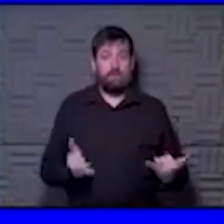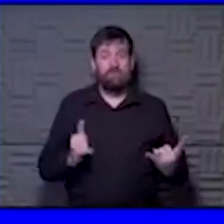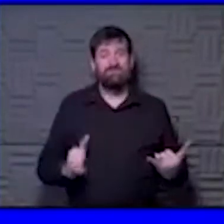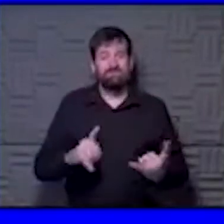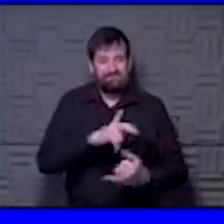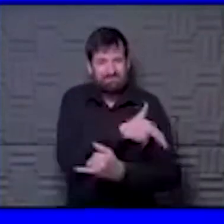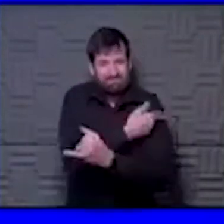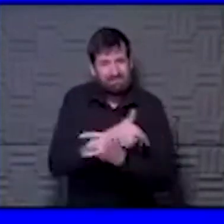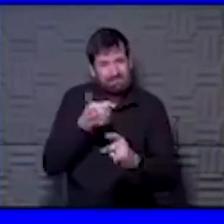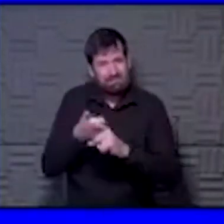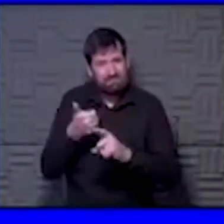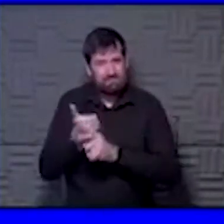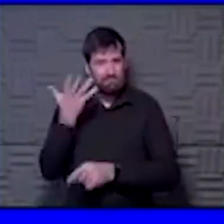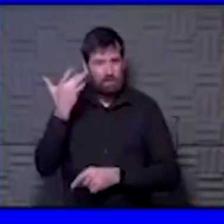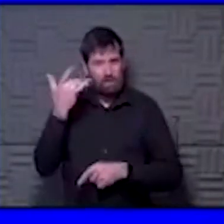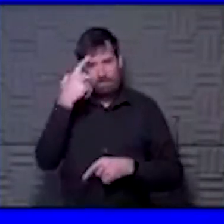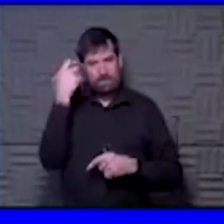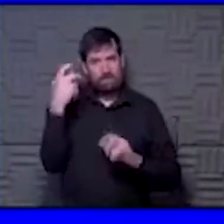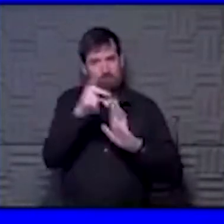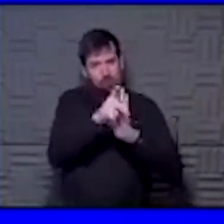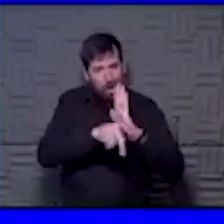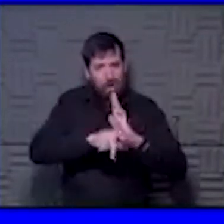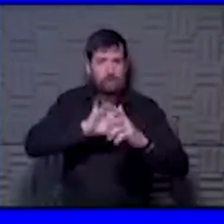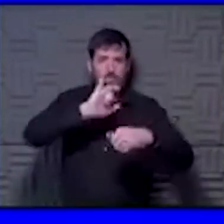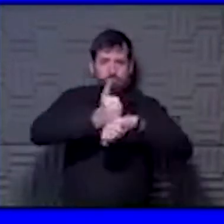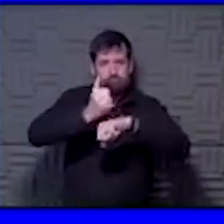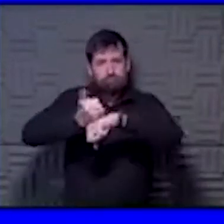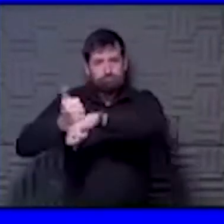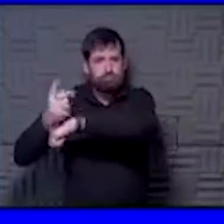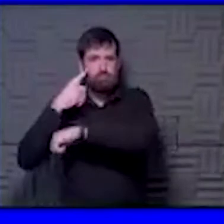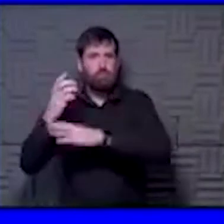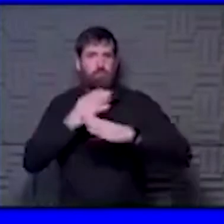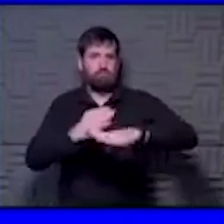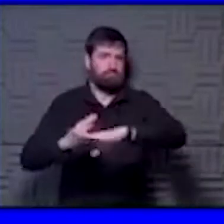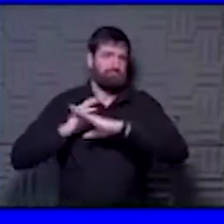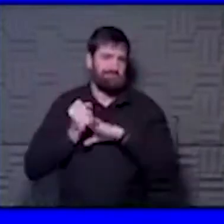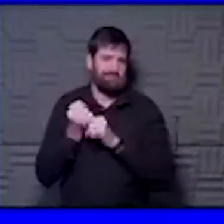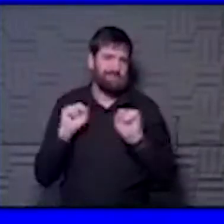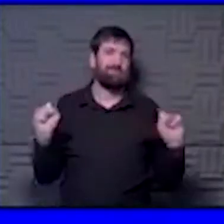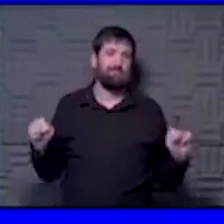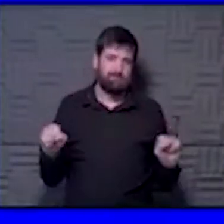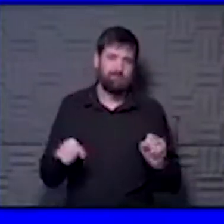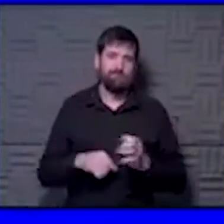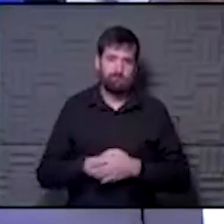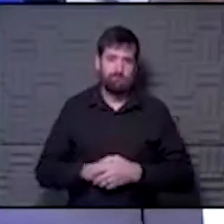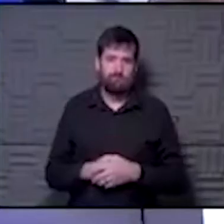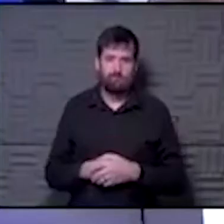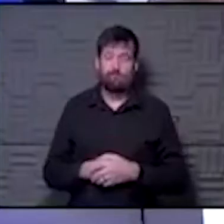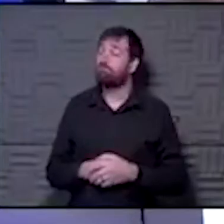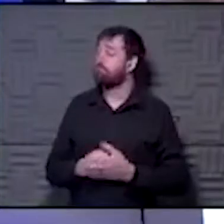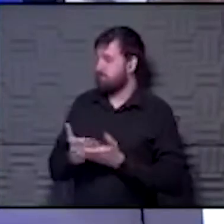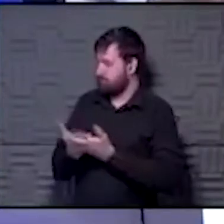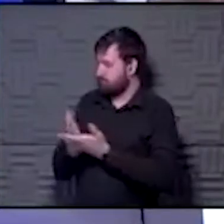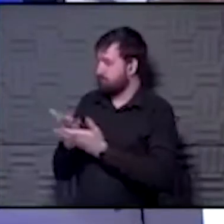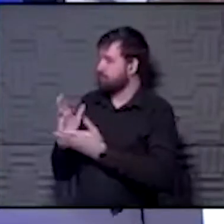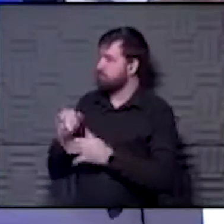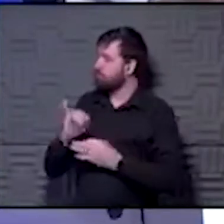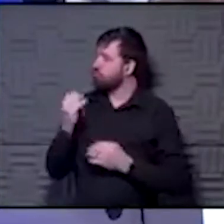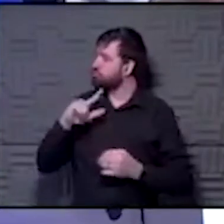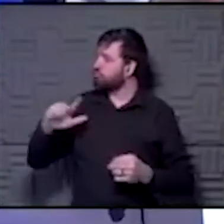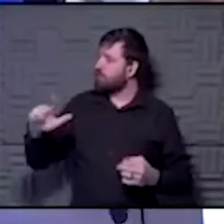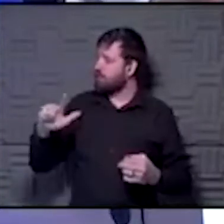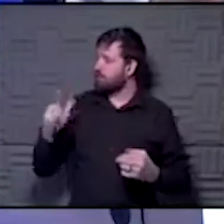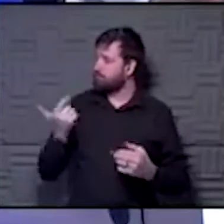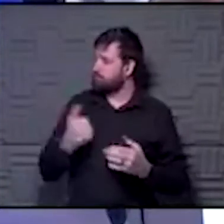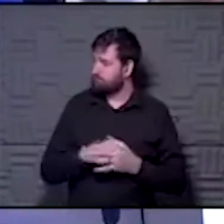hospitals, because of all the systems and protocols that are taken in place to keep employees and patients safe. All right. Well, Jill, let's see if